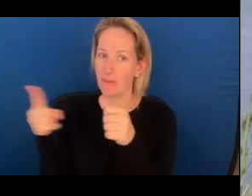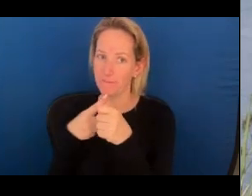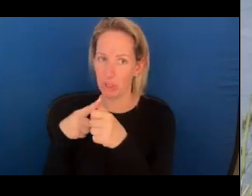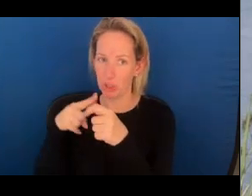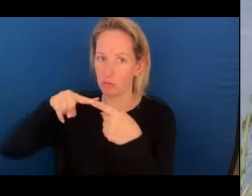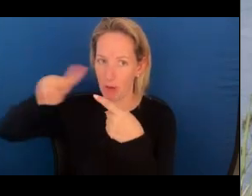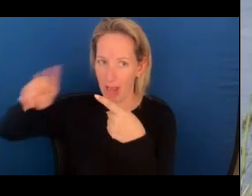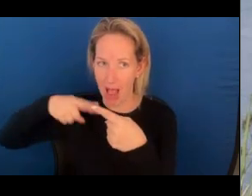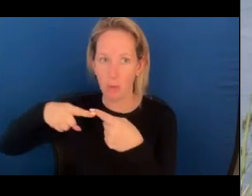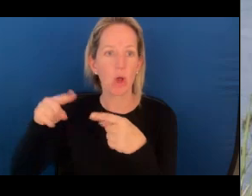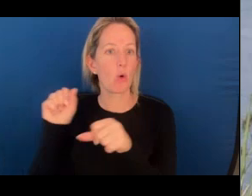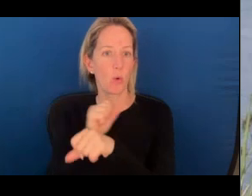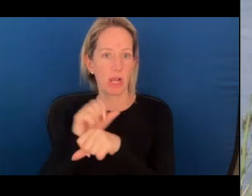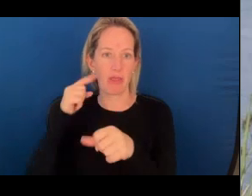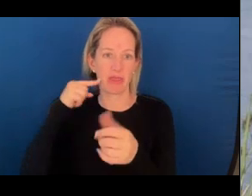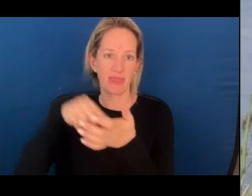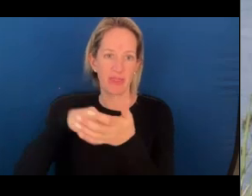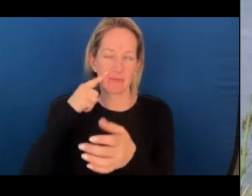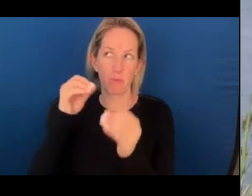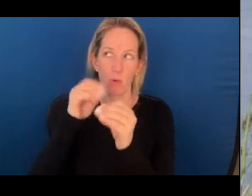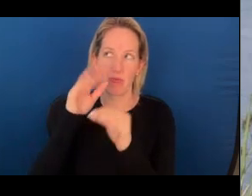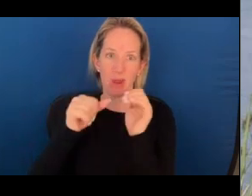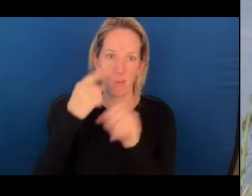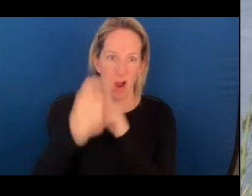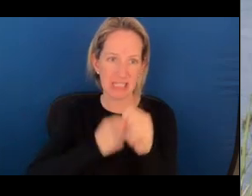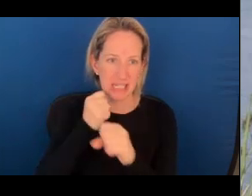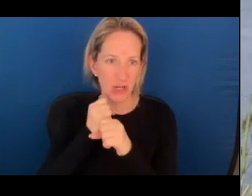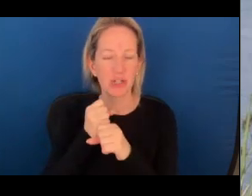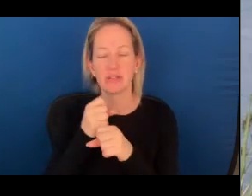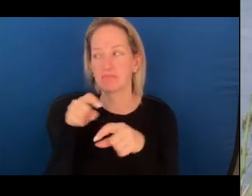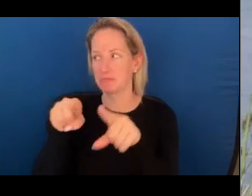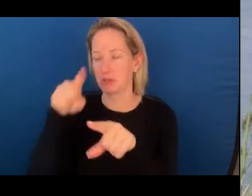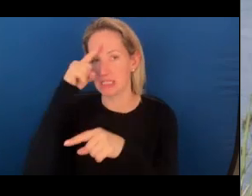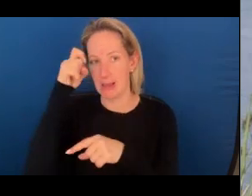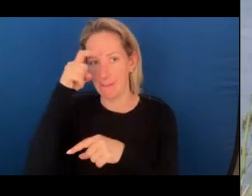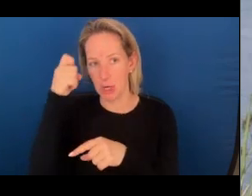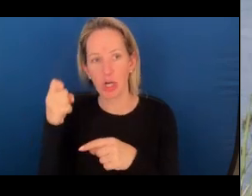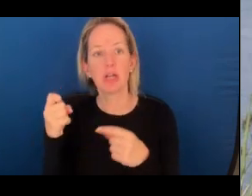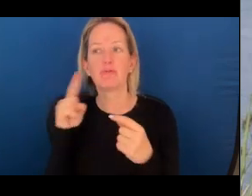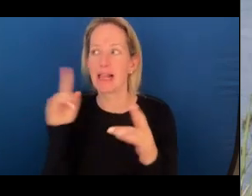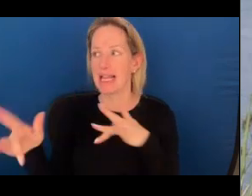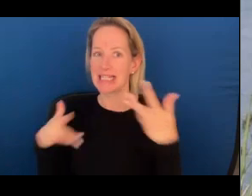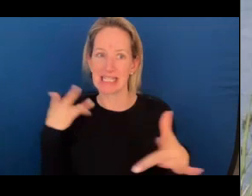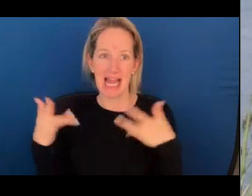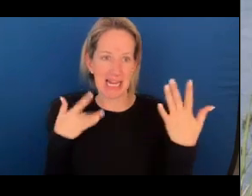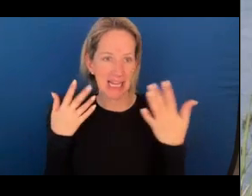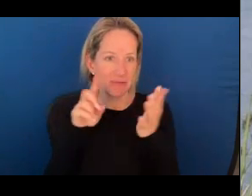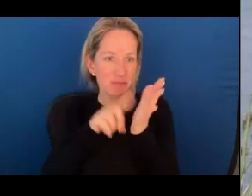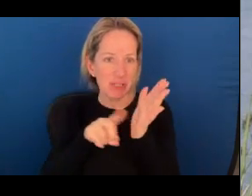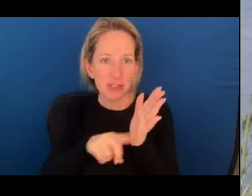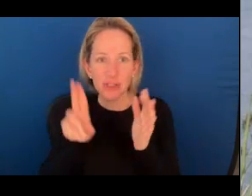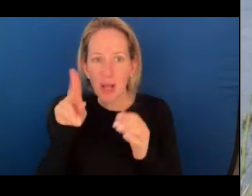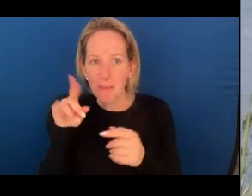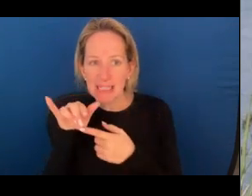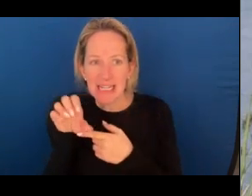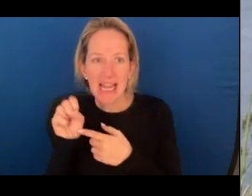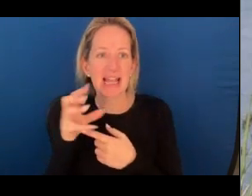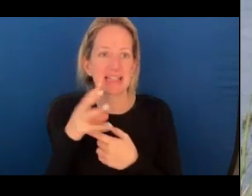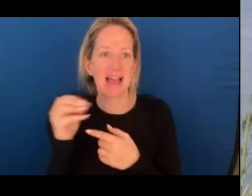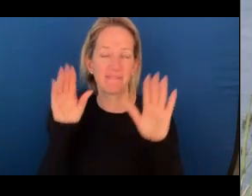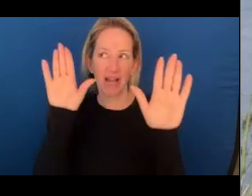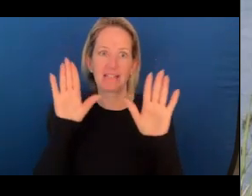on this for over a year now, so especially over this past summer. We've got some really exciting research updates and some